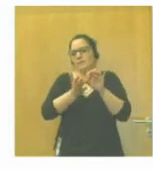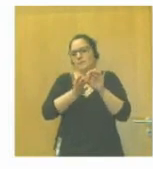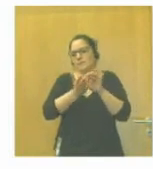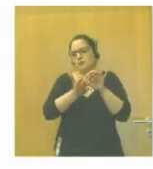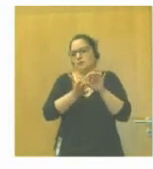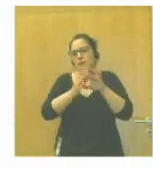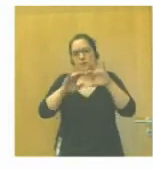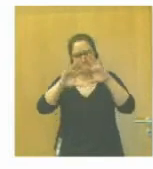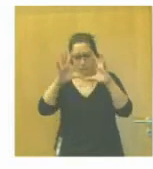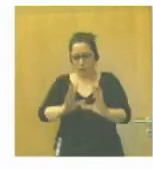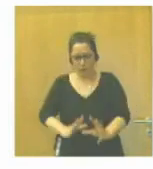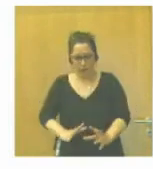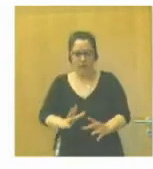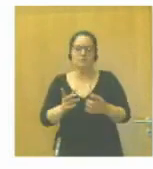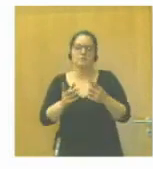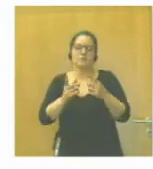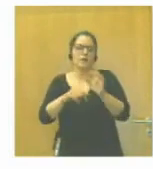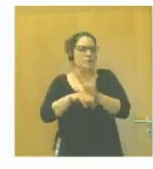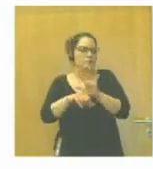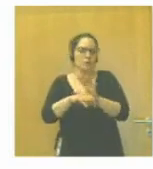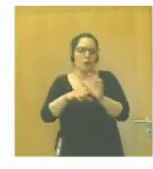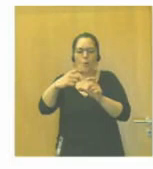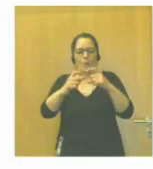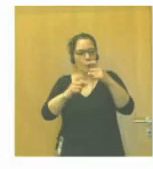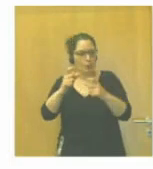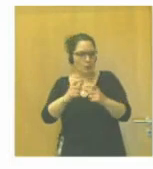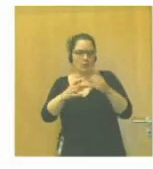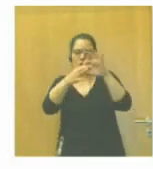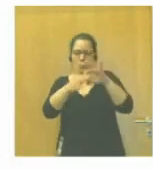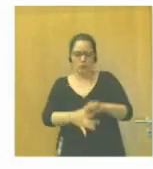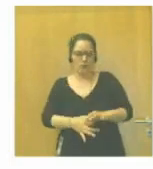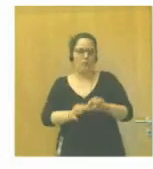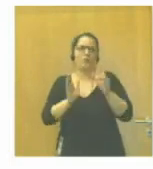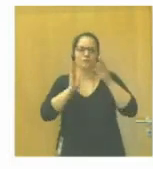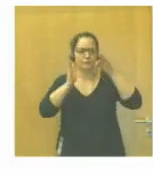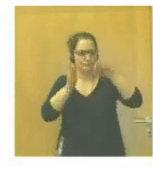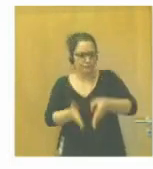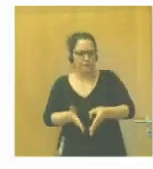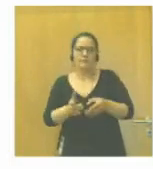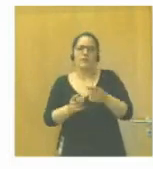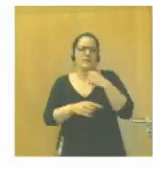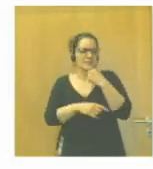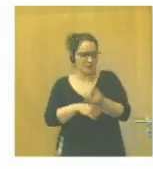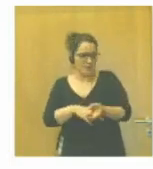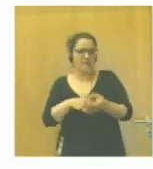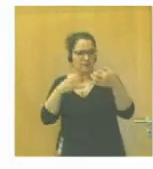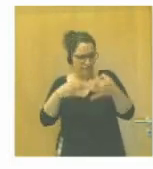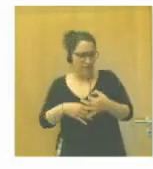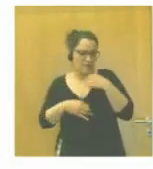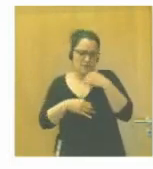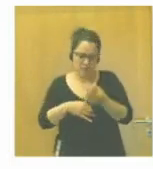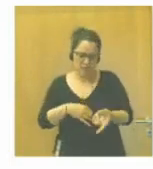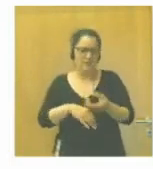on research of effective interventions and what works, particularly key risk and protective factors. All of